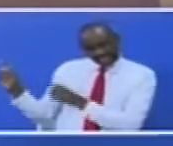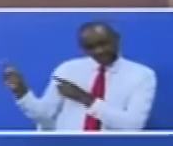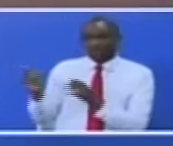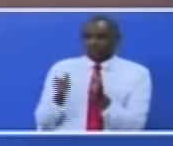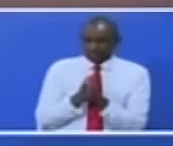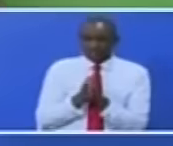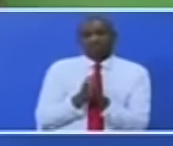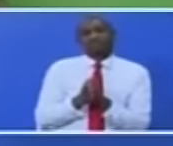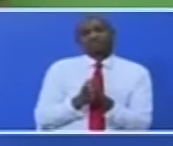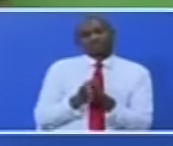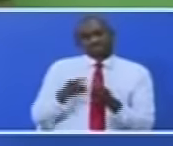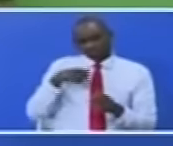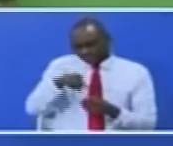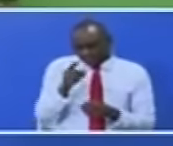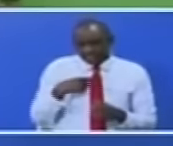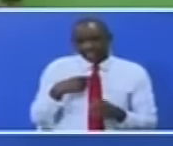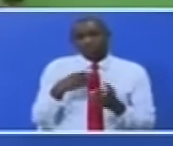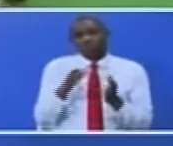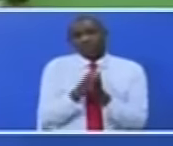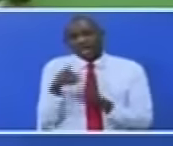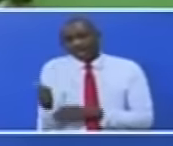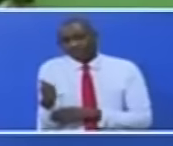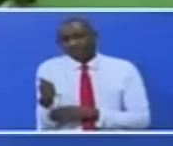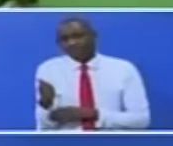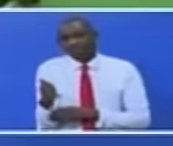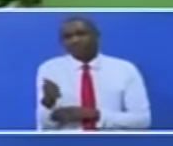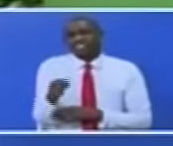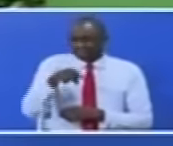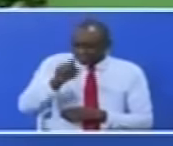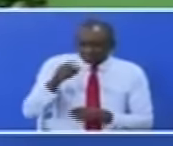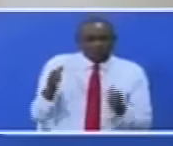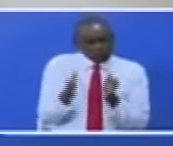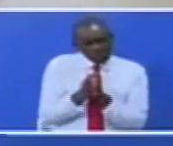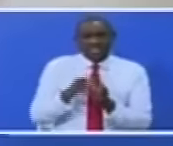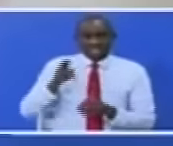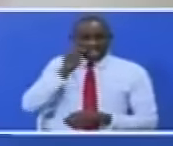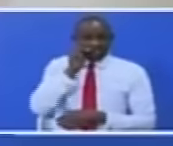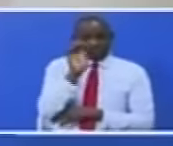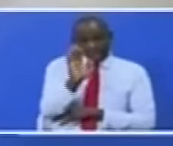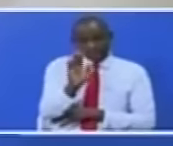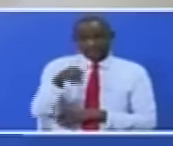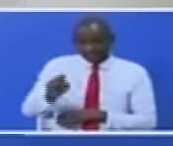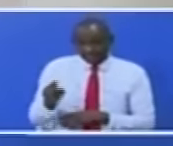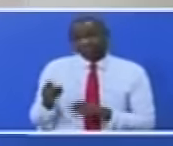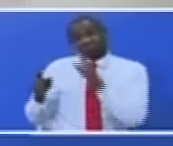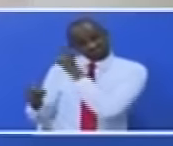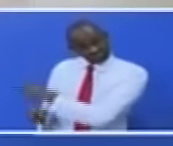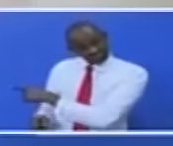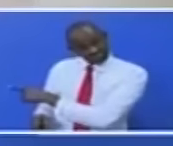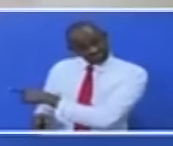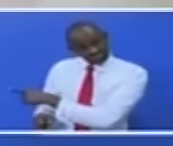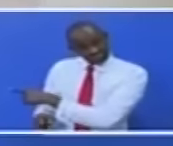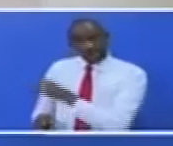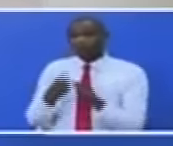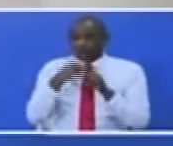his 20-year-old brother Jimarish Muriuki breathed their last along with their nephews, 14-year-old Dennis Waidhanje, who was